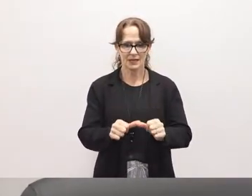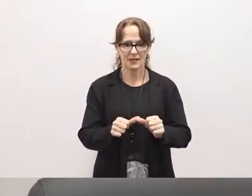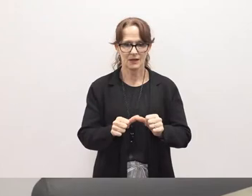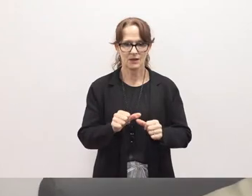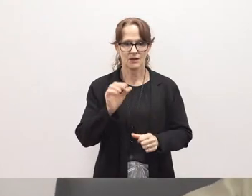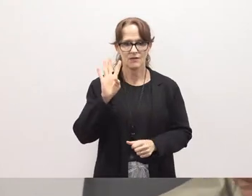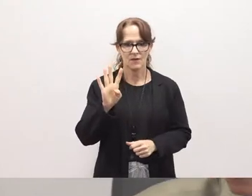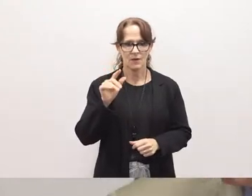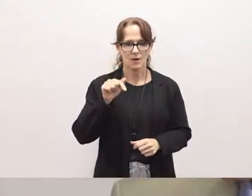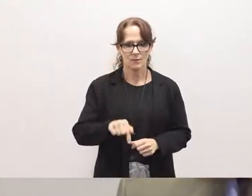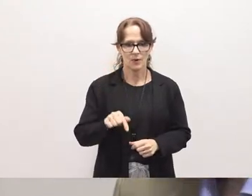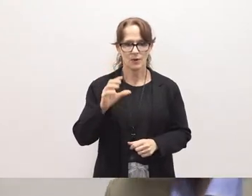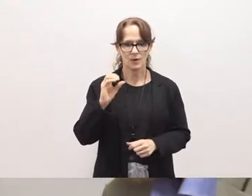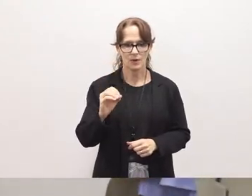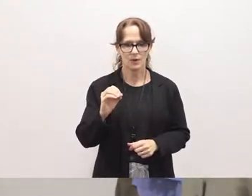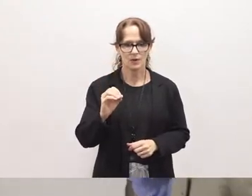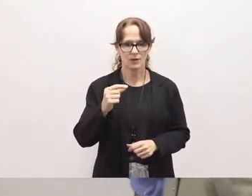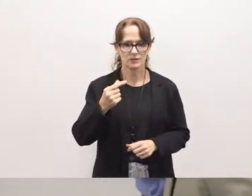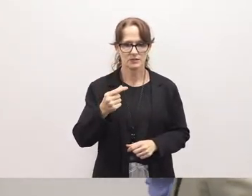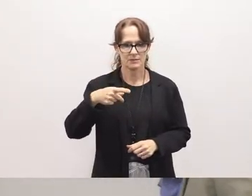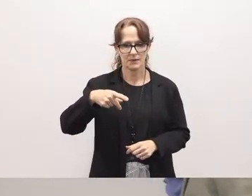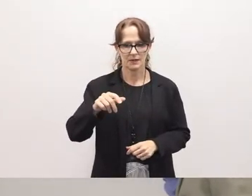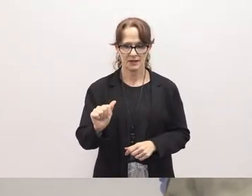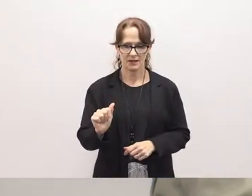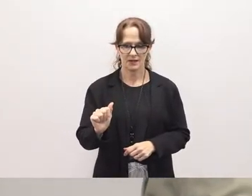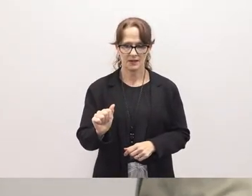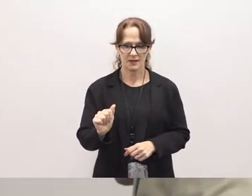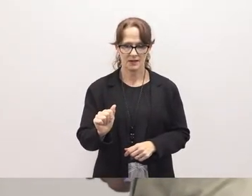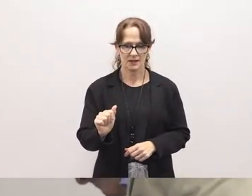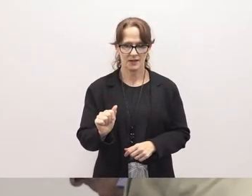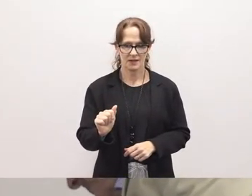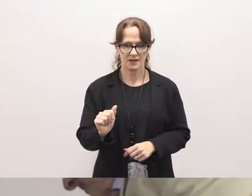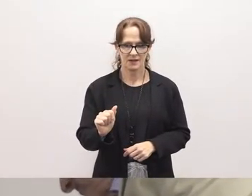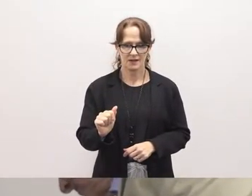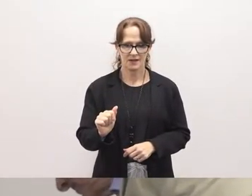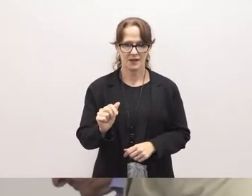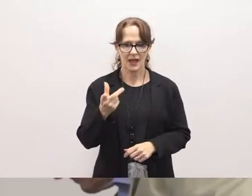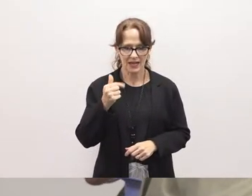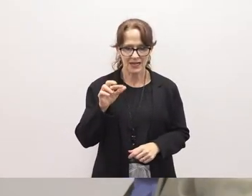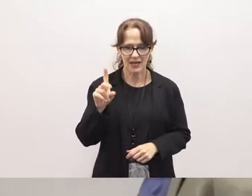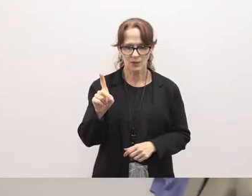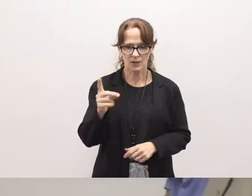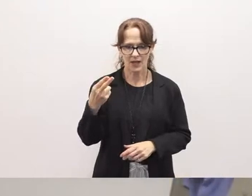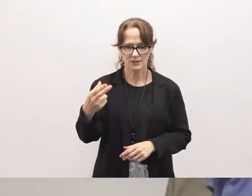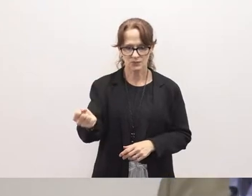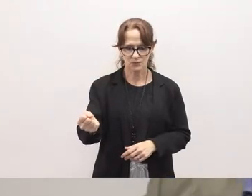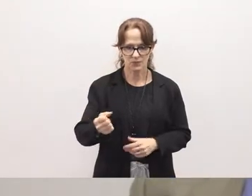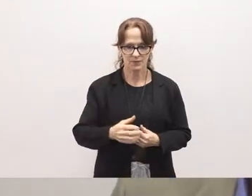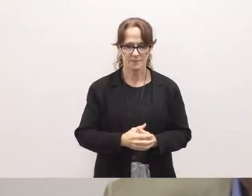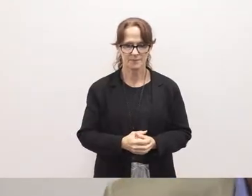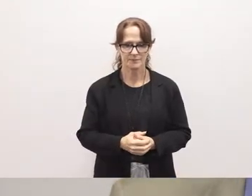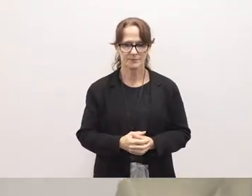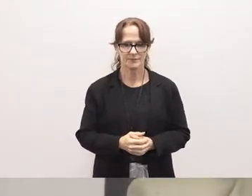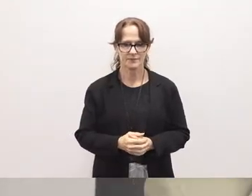a 4.0 grade point average at Lakewood High. And